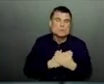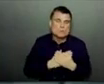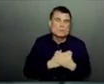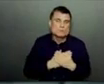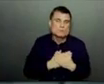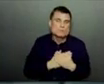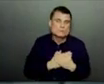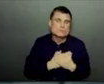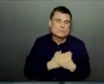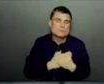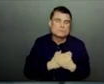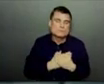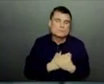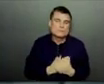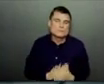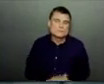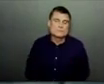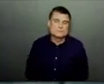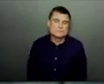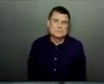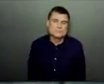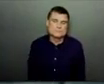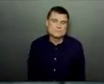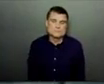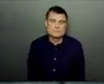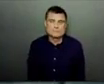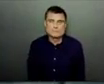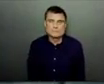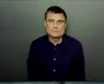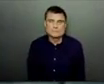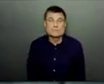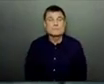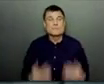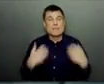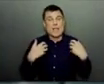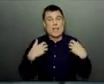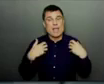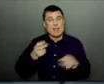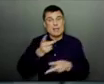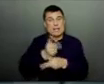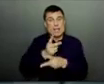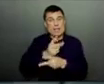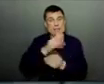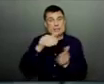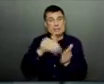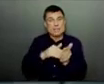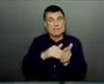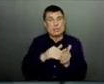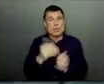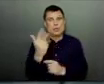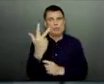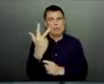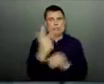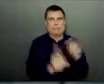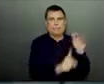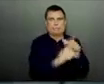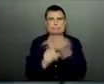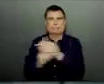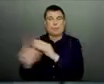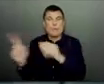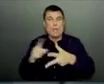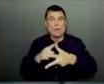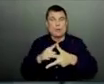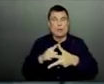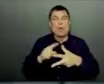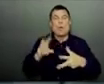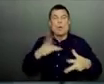We have three new healthcare facility outbreaks at the Williams Lake seniors village, the Ridge Meadow Hospital